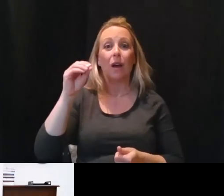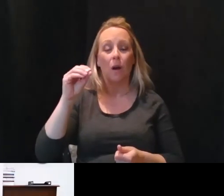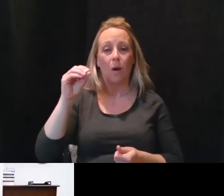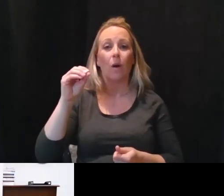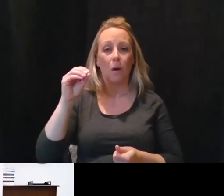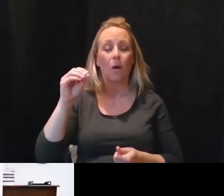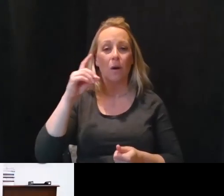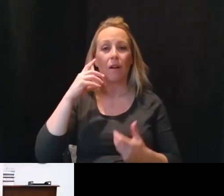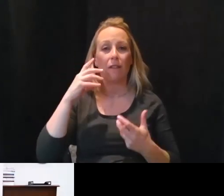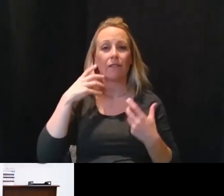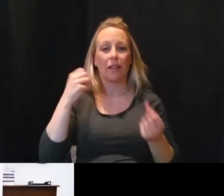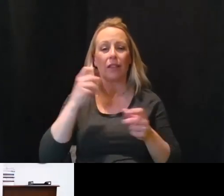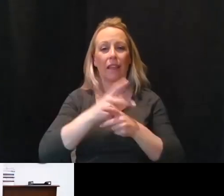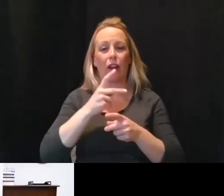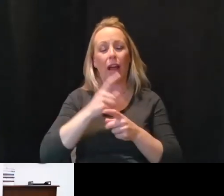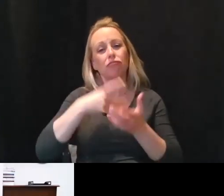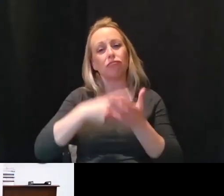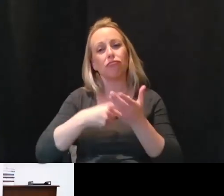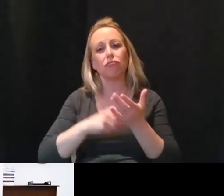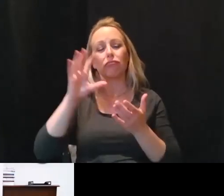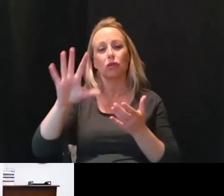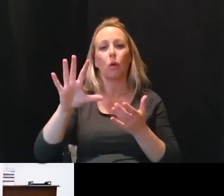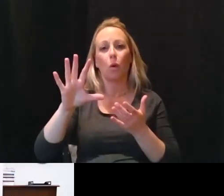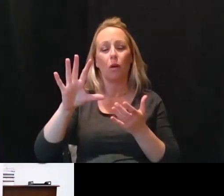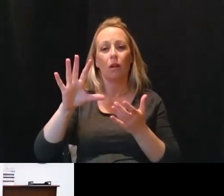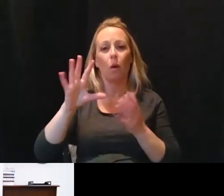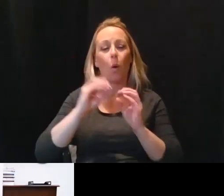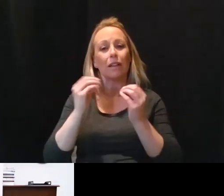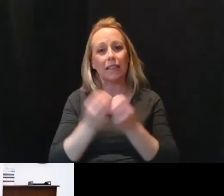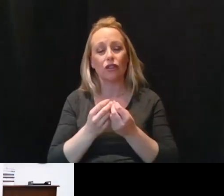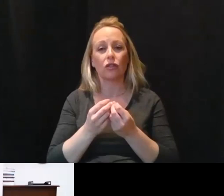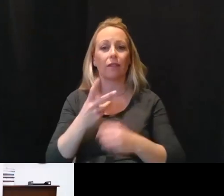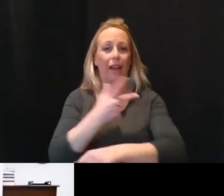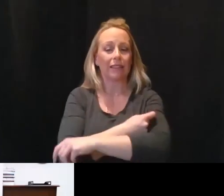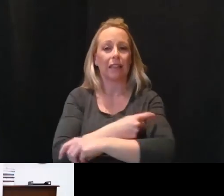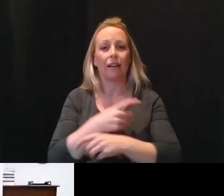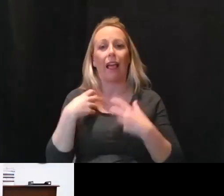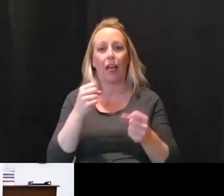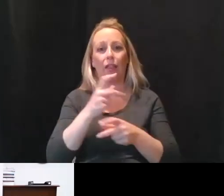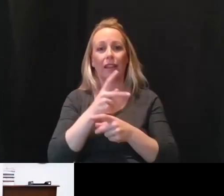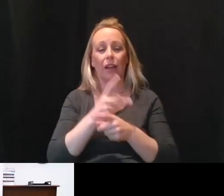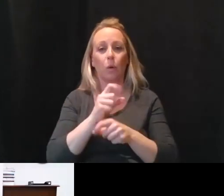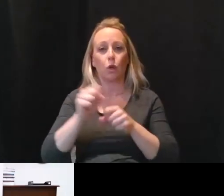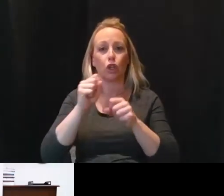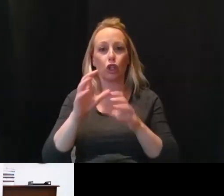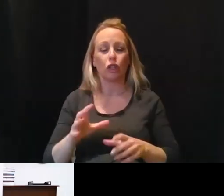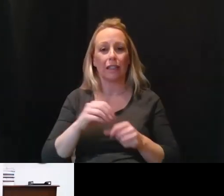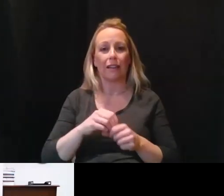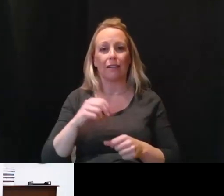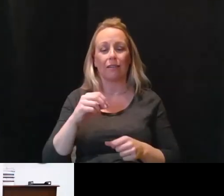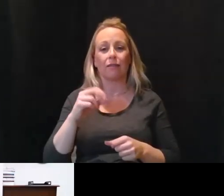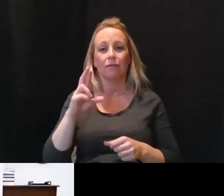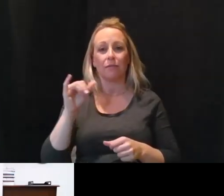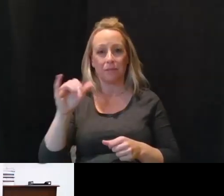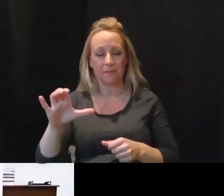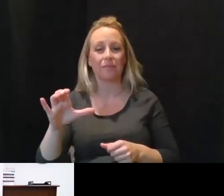about his organization and how it is helping vaccinate healthcare workers in Rock Island County. Soon, CHC